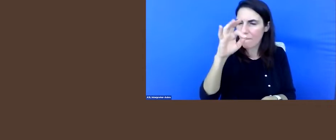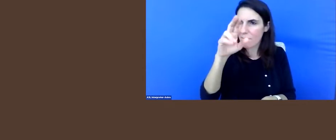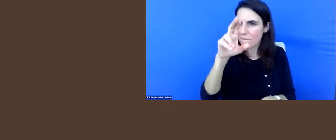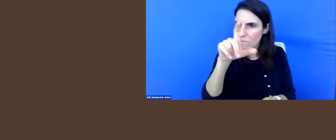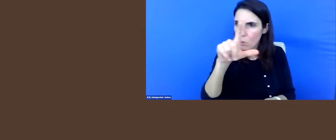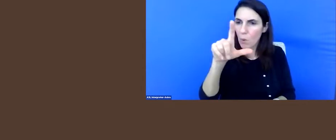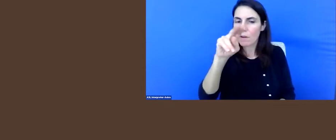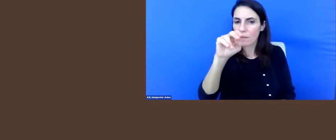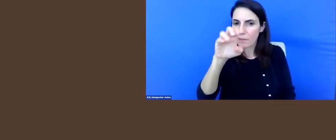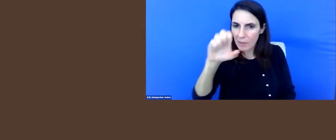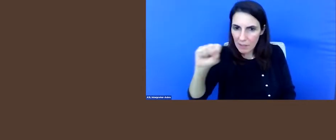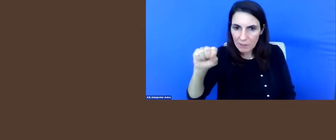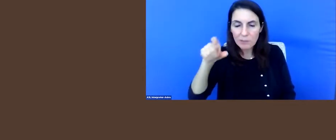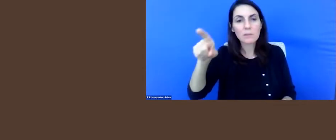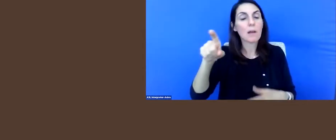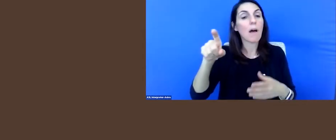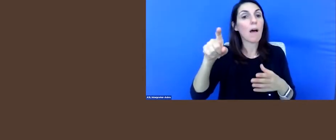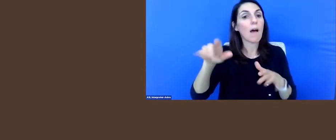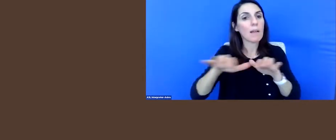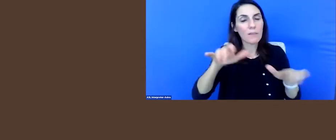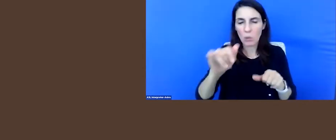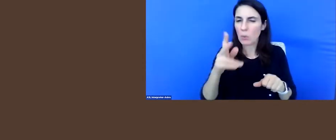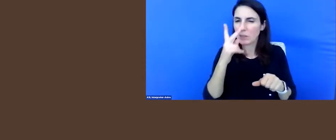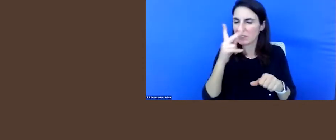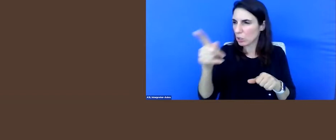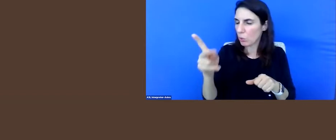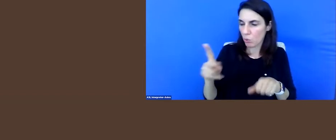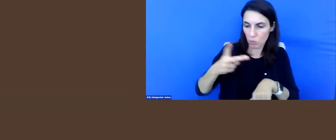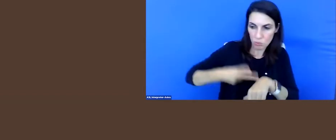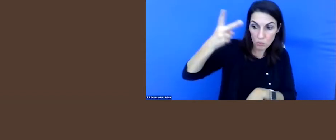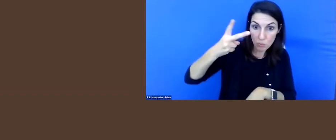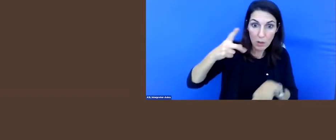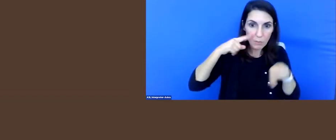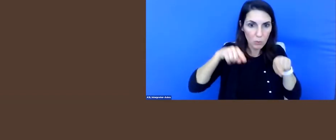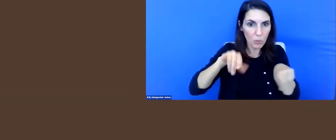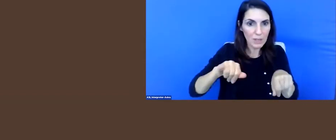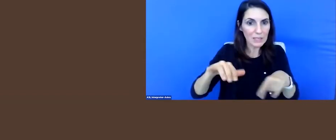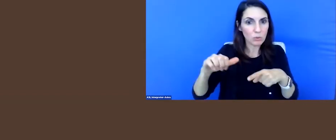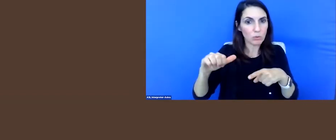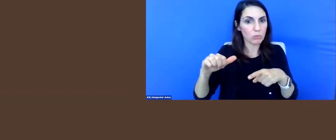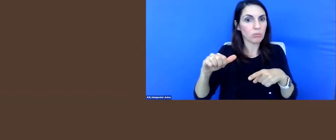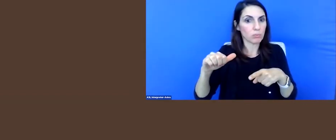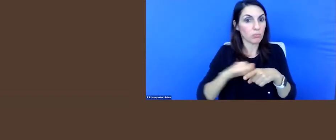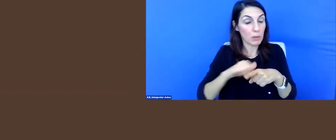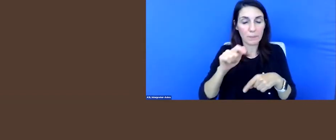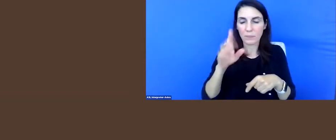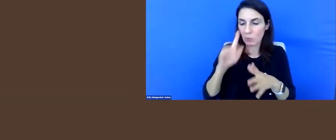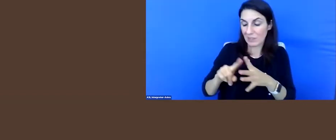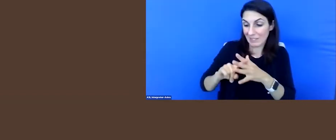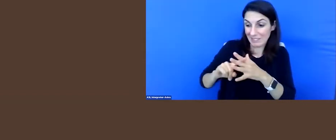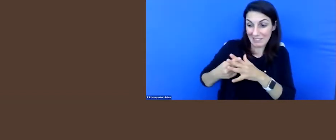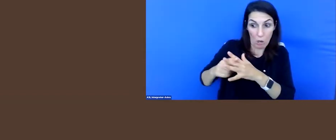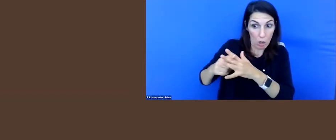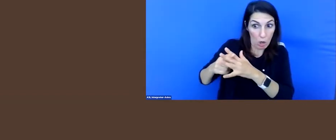see her twice throughout the training. She's going to start at the beginning in a few moments and